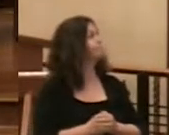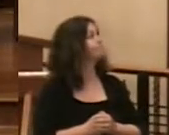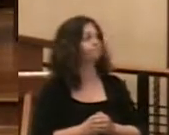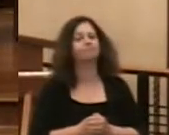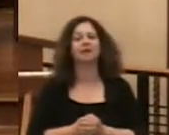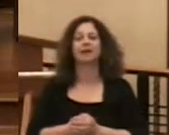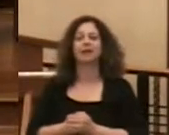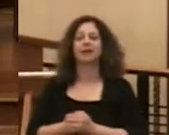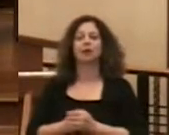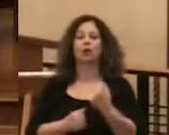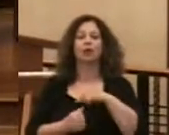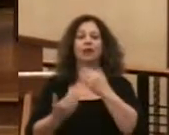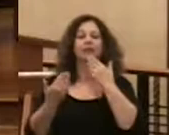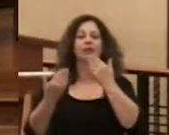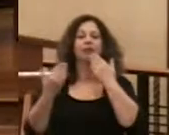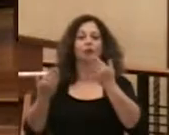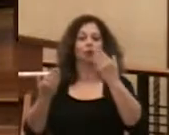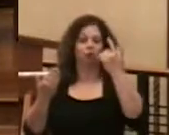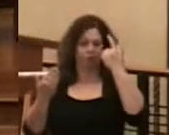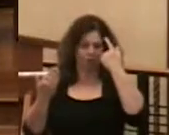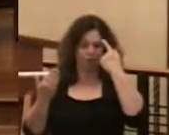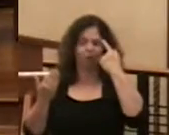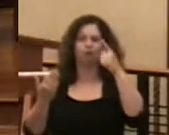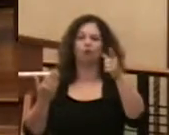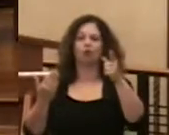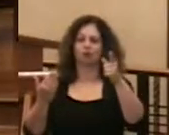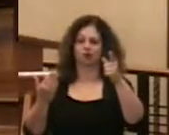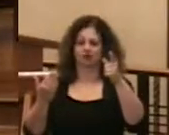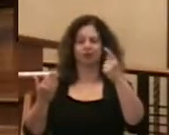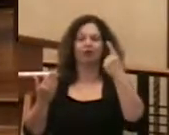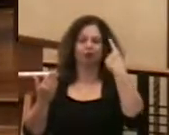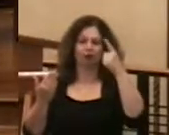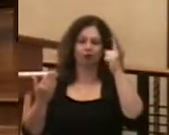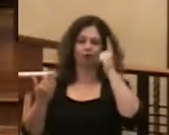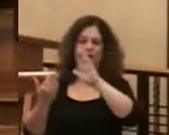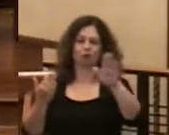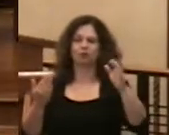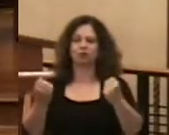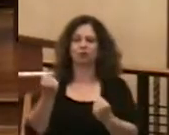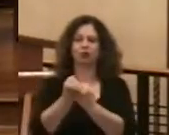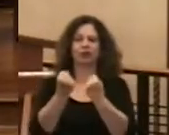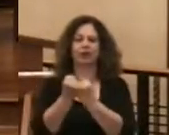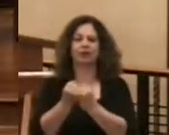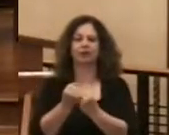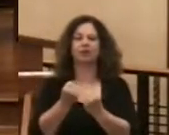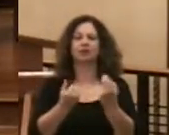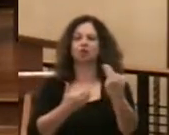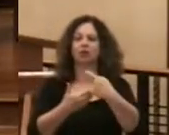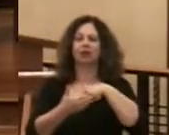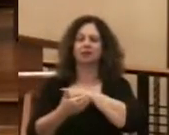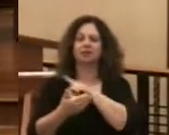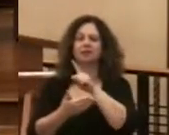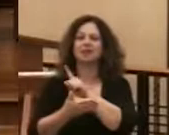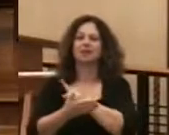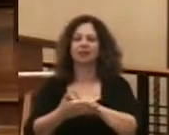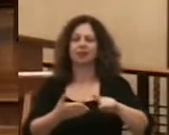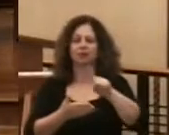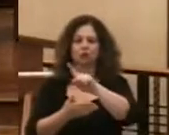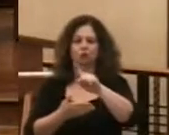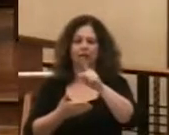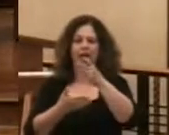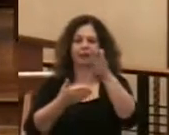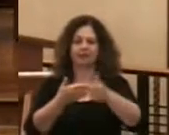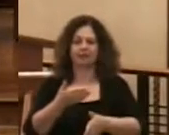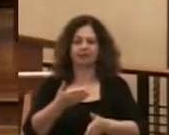The Stewardship Committee thanks you and invites you to join us this next weekend to celebrate Bethel's past and our commitment to future